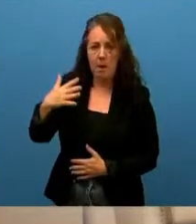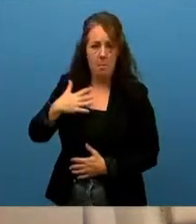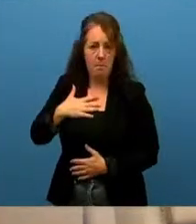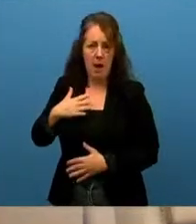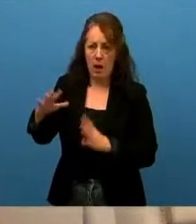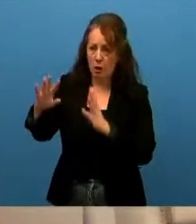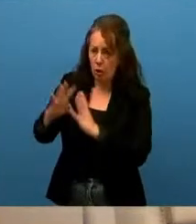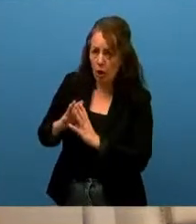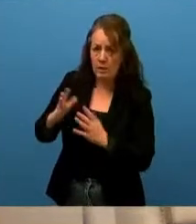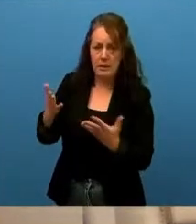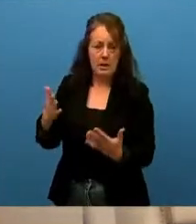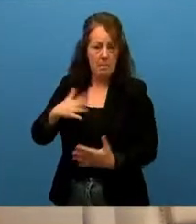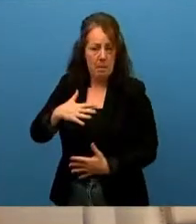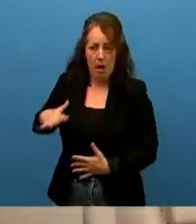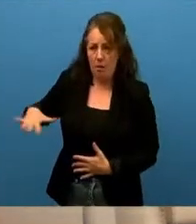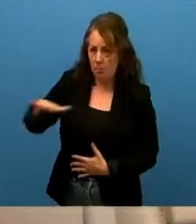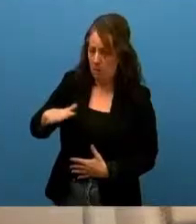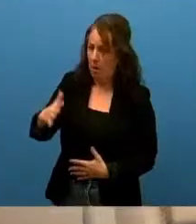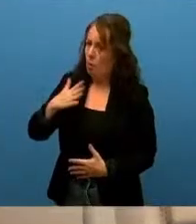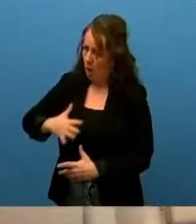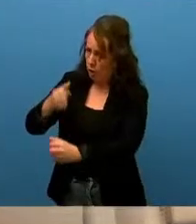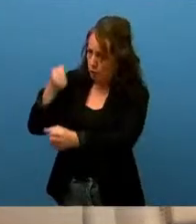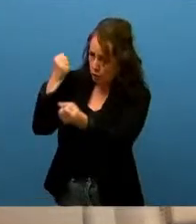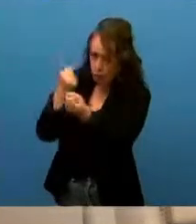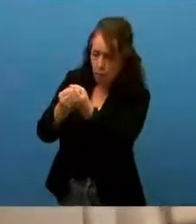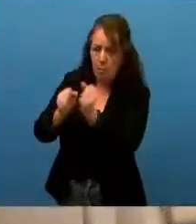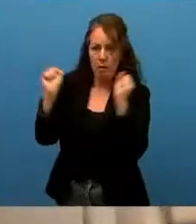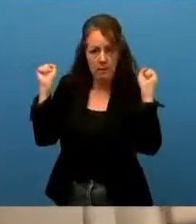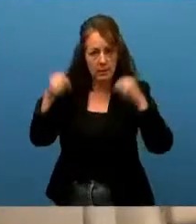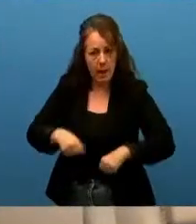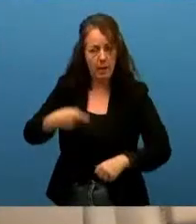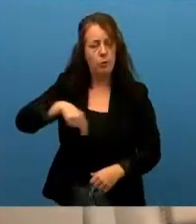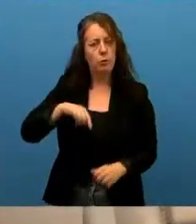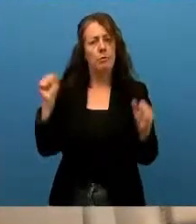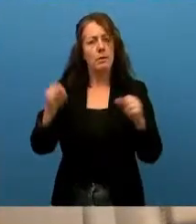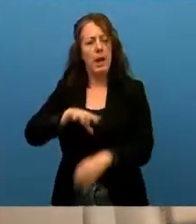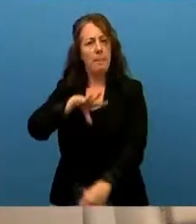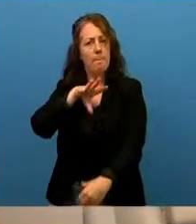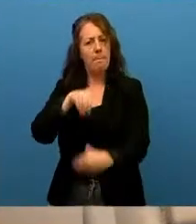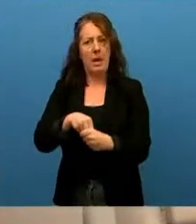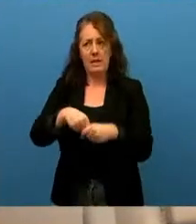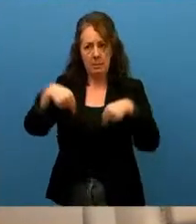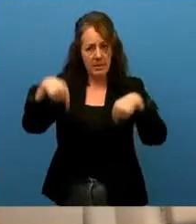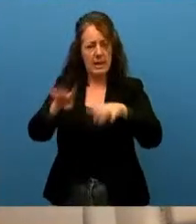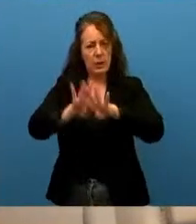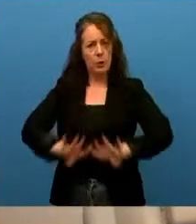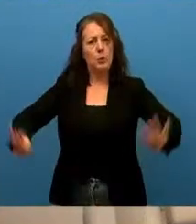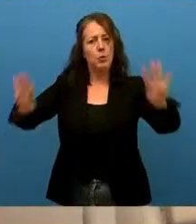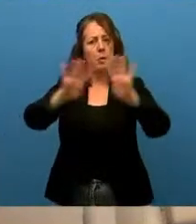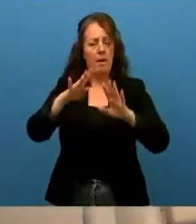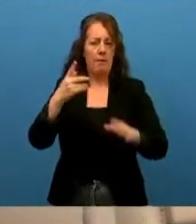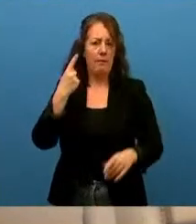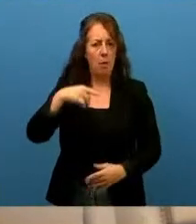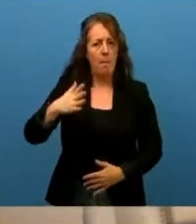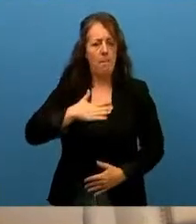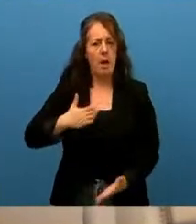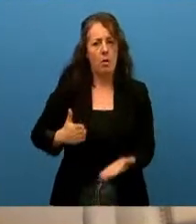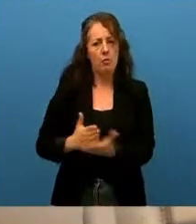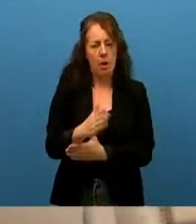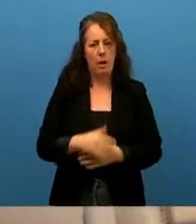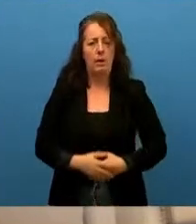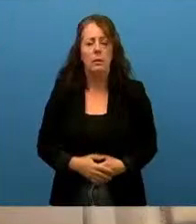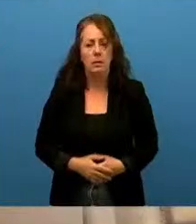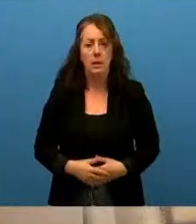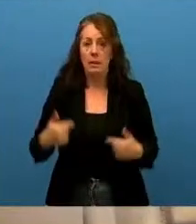Armenia, their parliamentary assembly, their government, and their national council fully support the strengthening of their participation